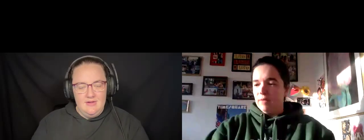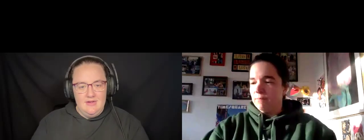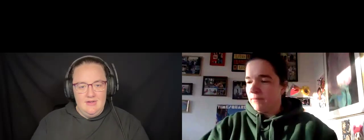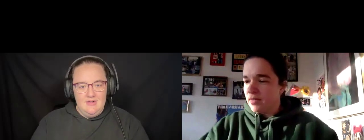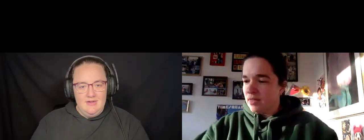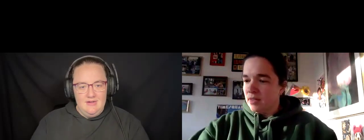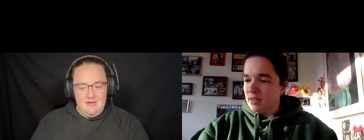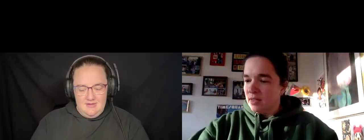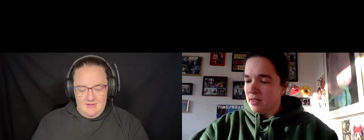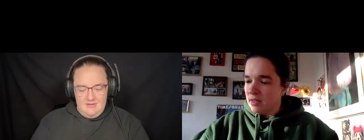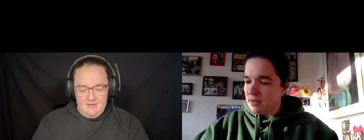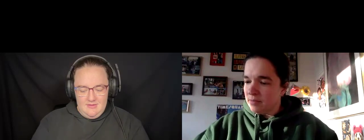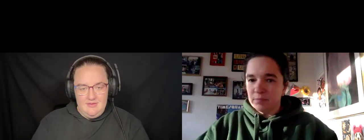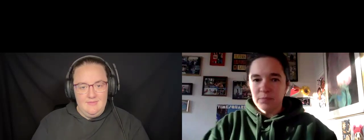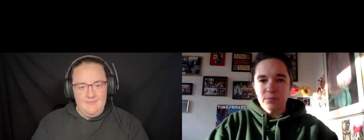À,